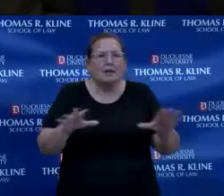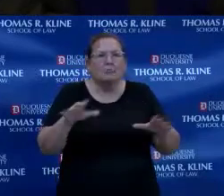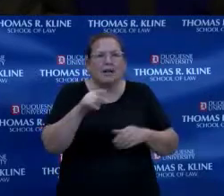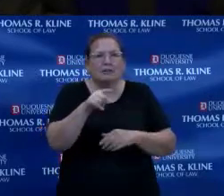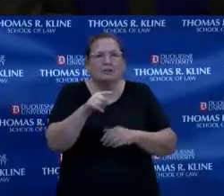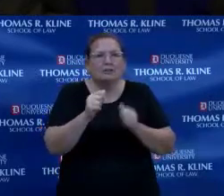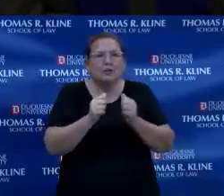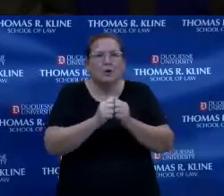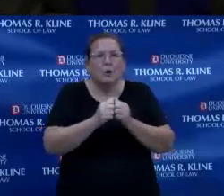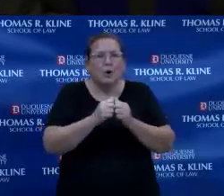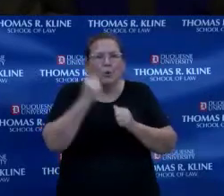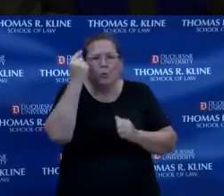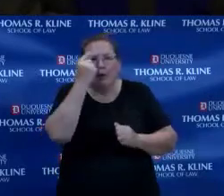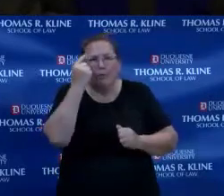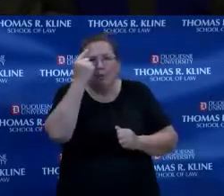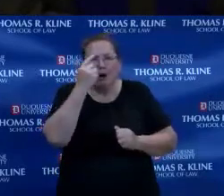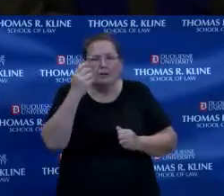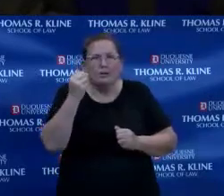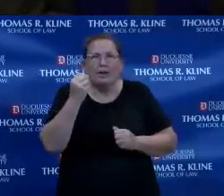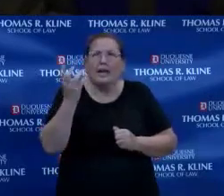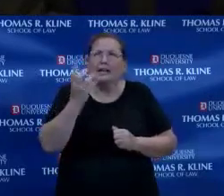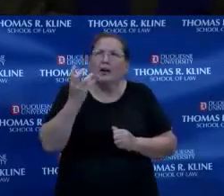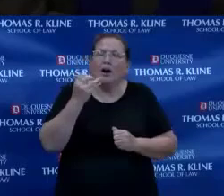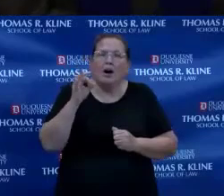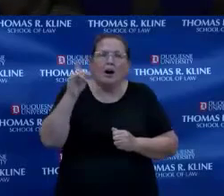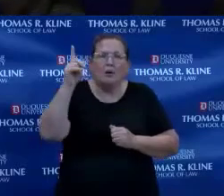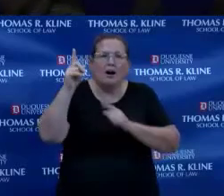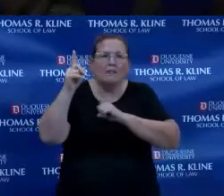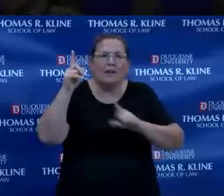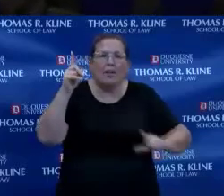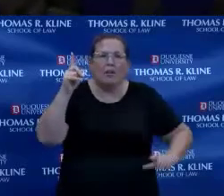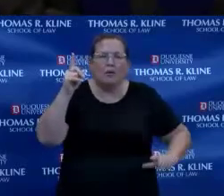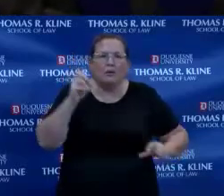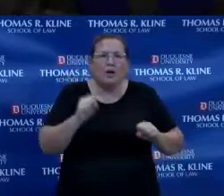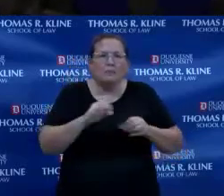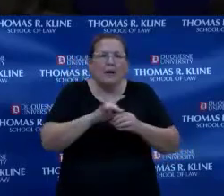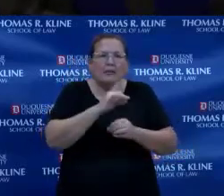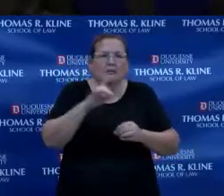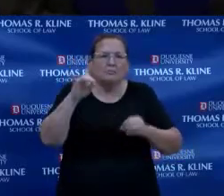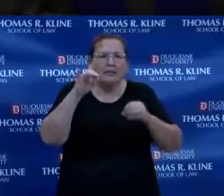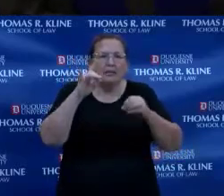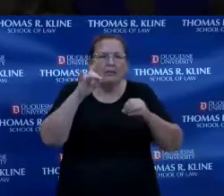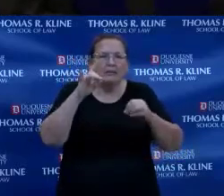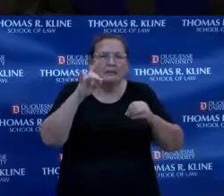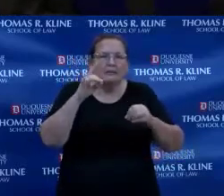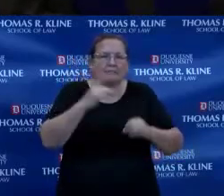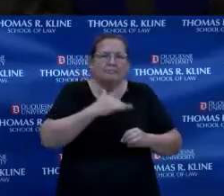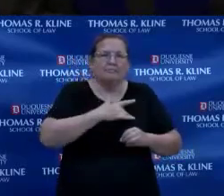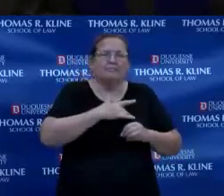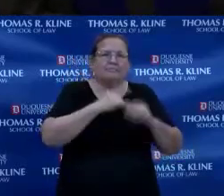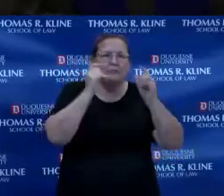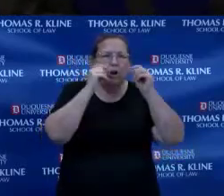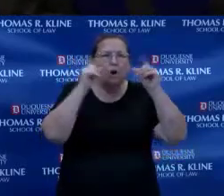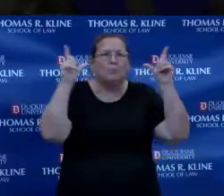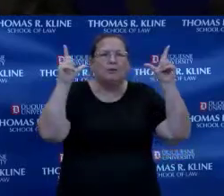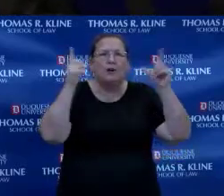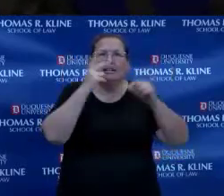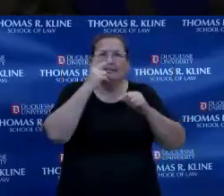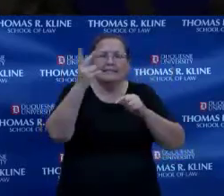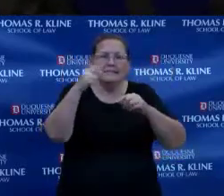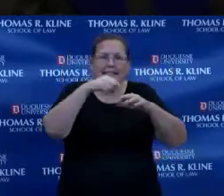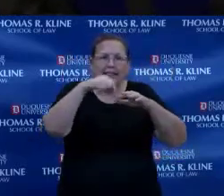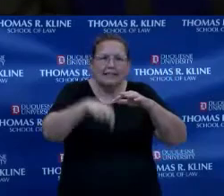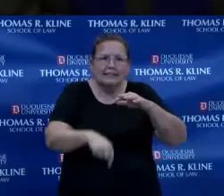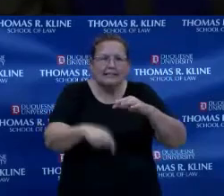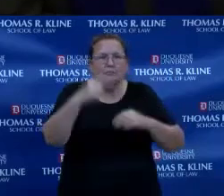and awe of the Lord. May the Spirit open your eyes to see the grandeur of God, and seeing